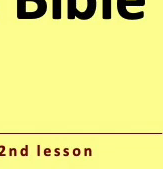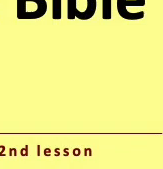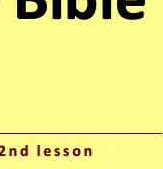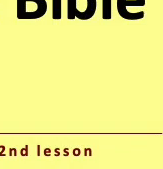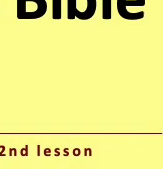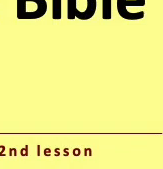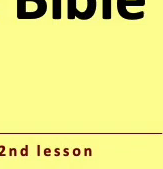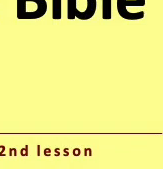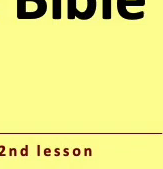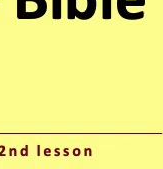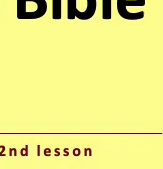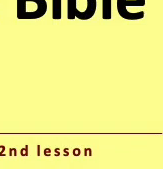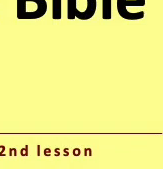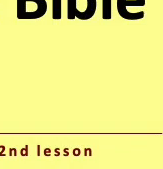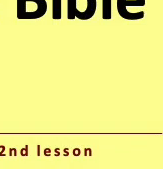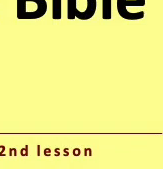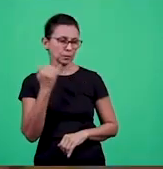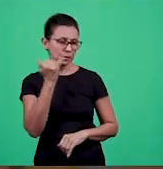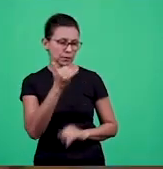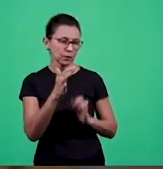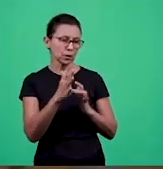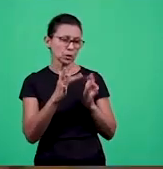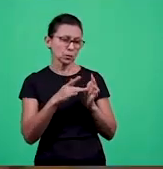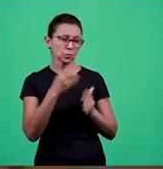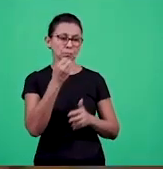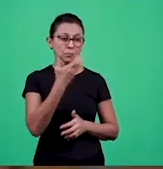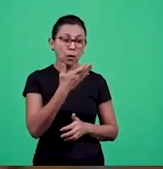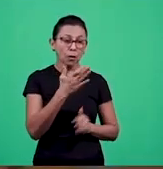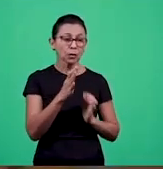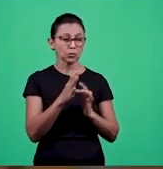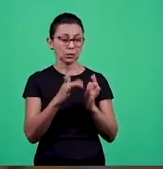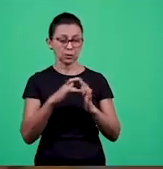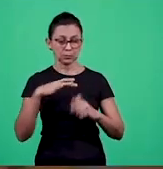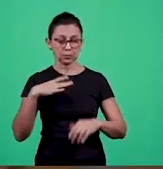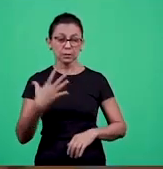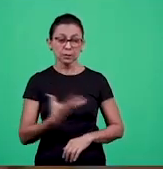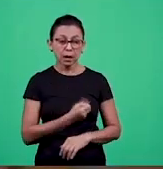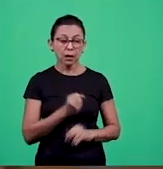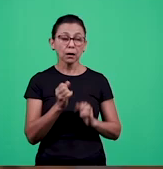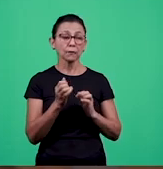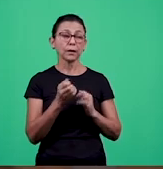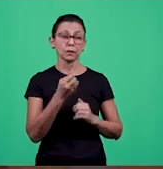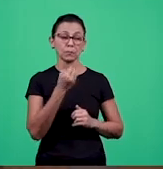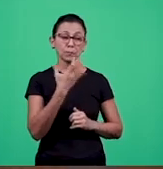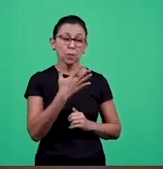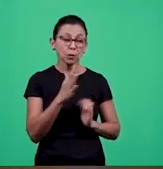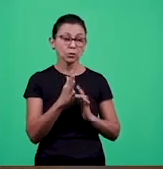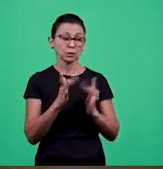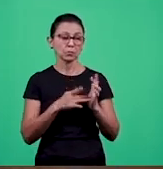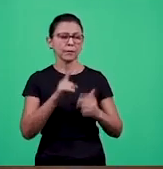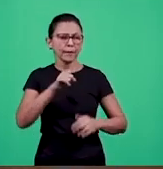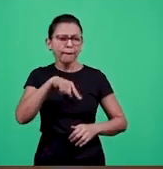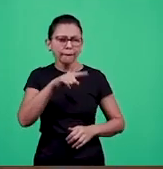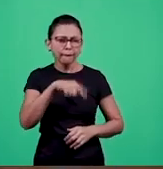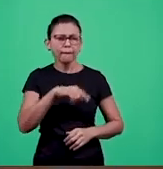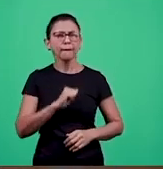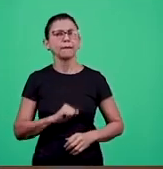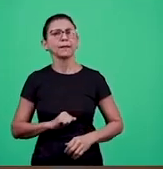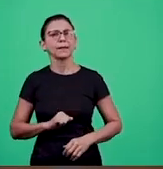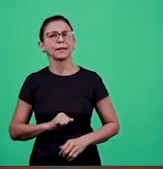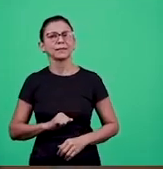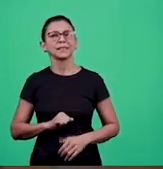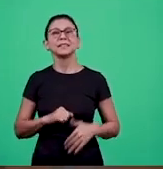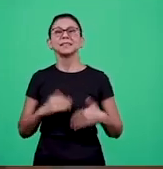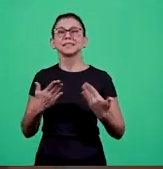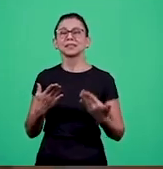how important this is for us to tell of what the Lord has done in our lives. This is very important. So